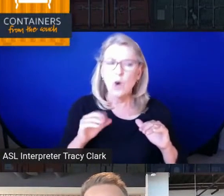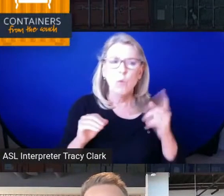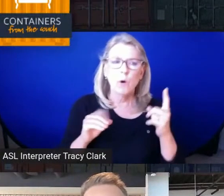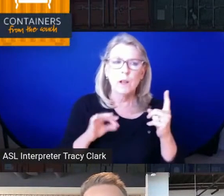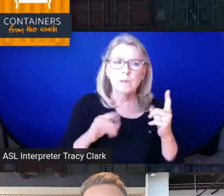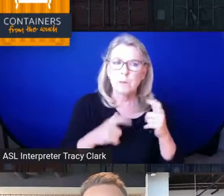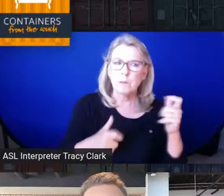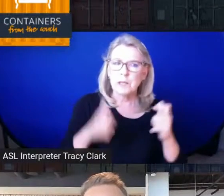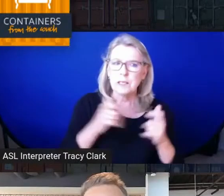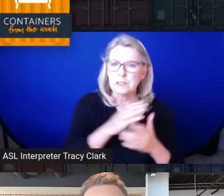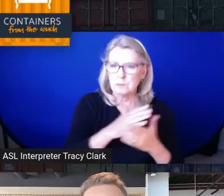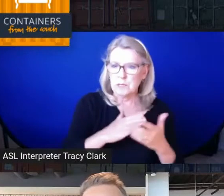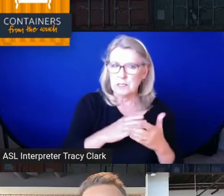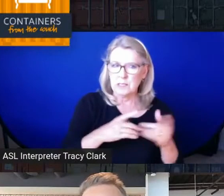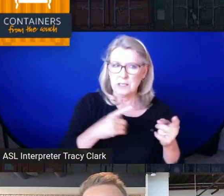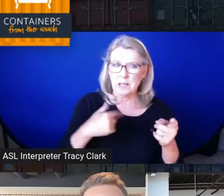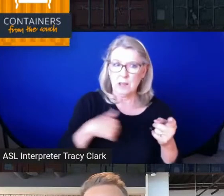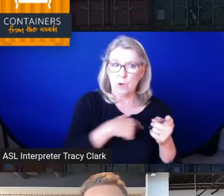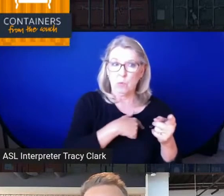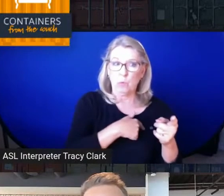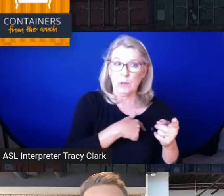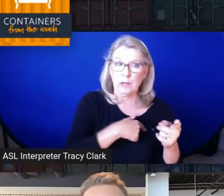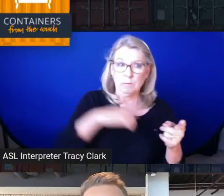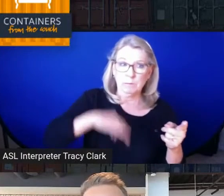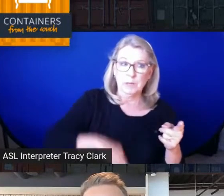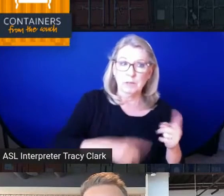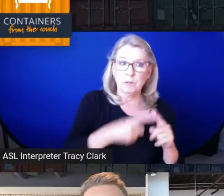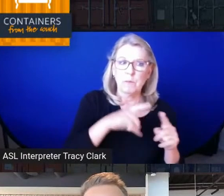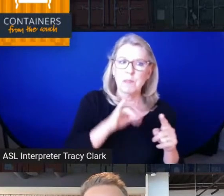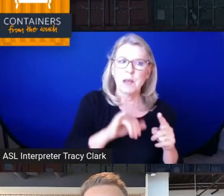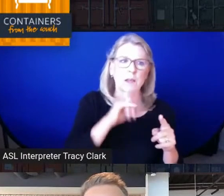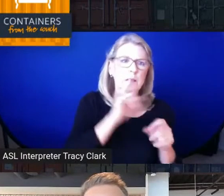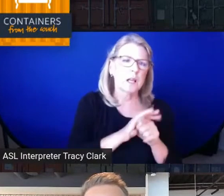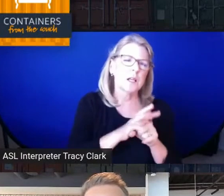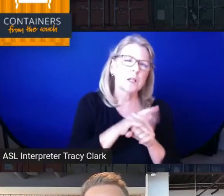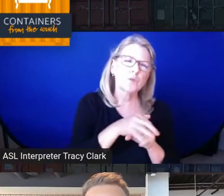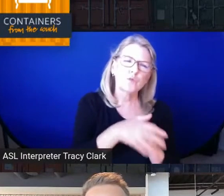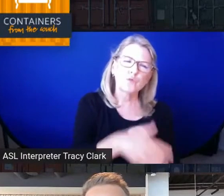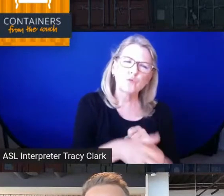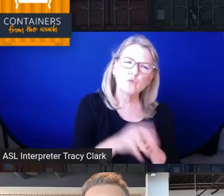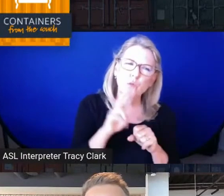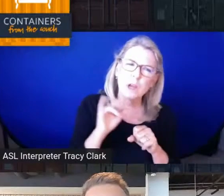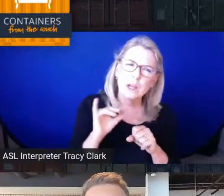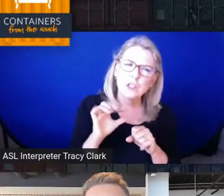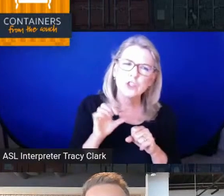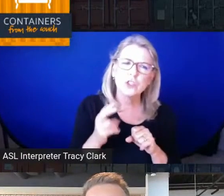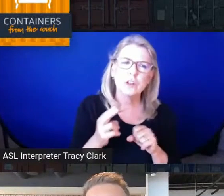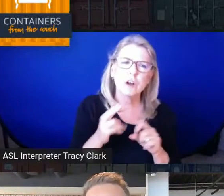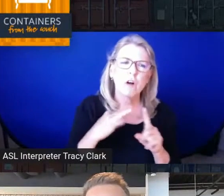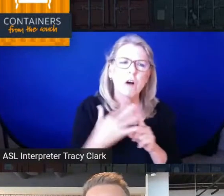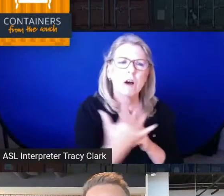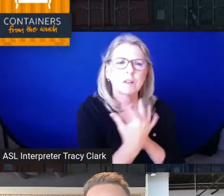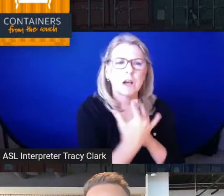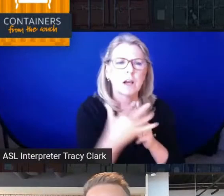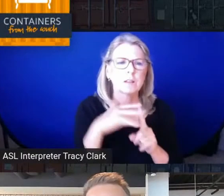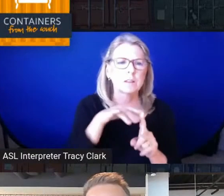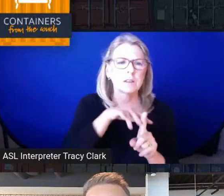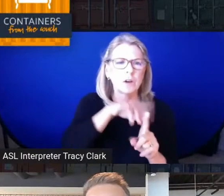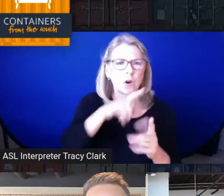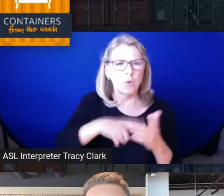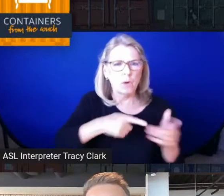pieces that we get out of that is an incredibly rich amount of context about what's happening at the process layer and also at the networking layer,